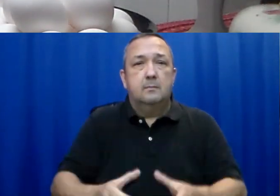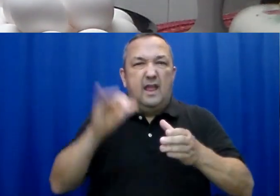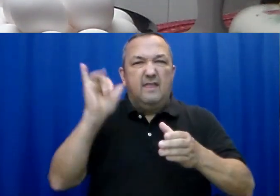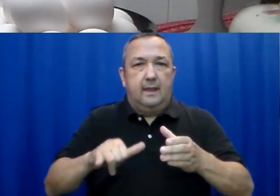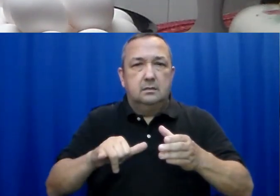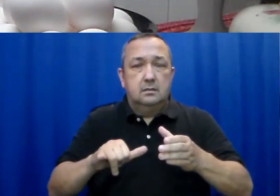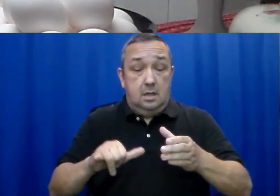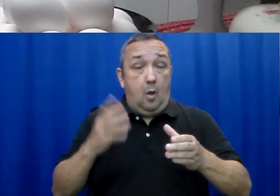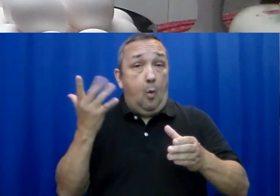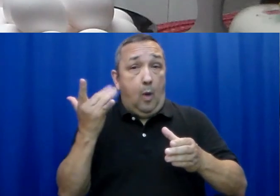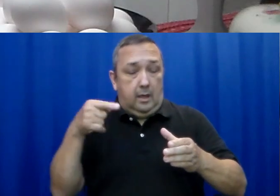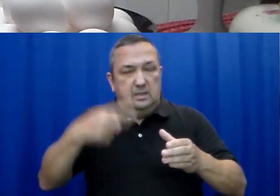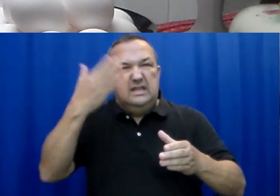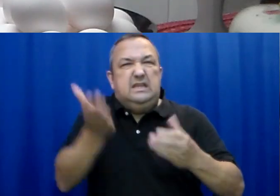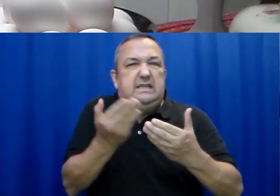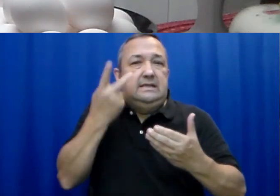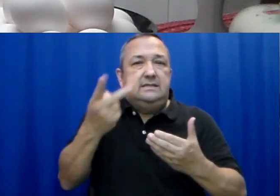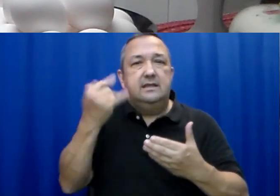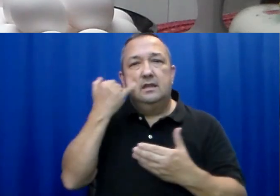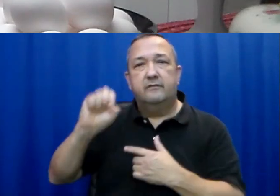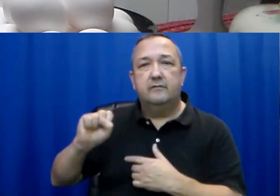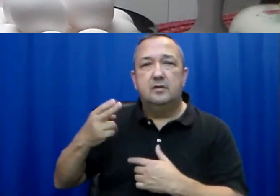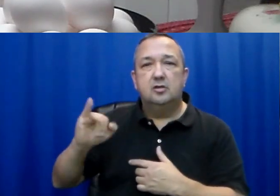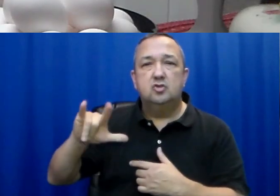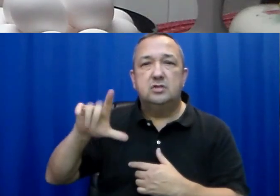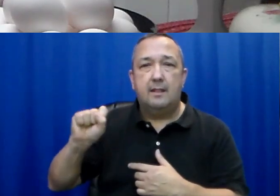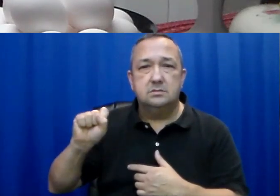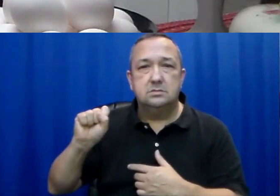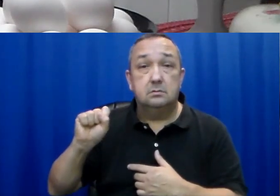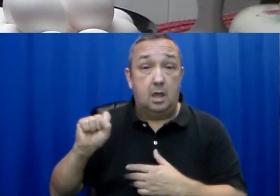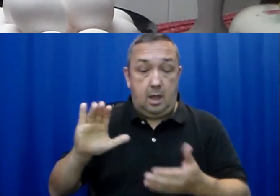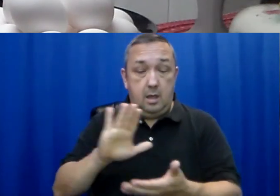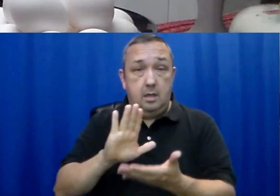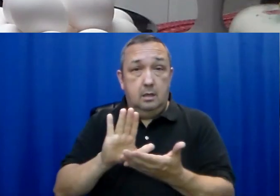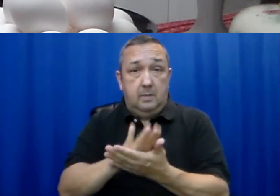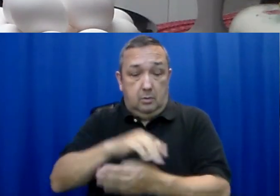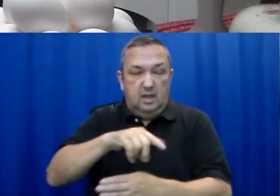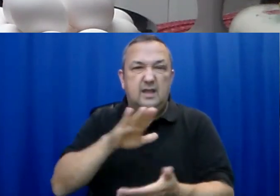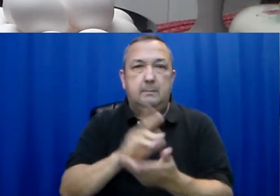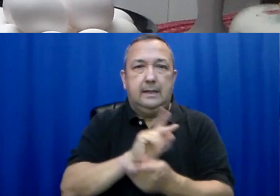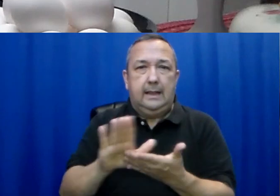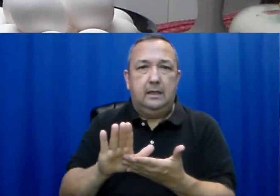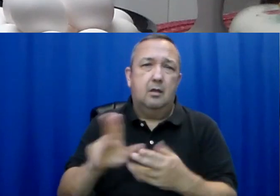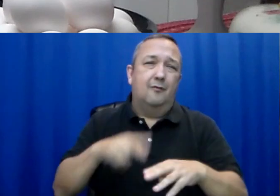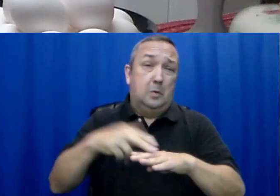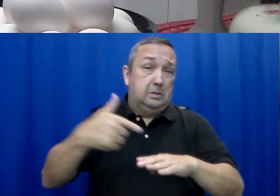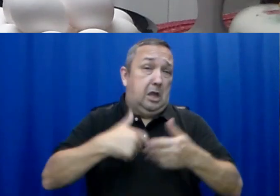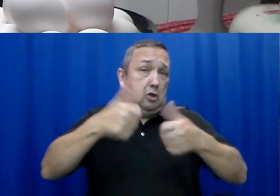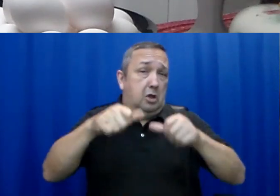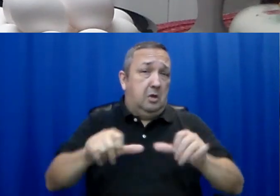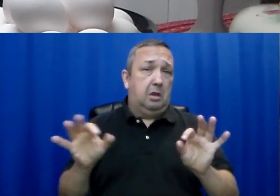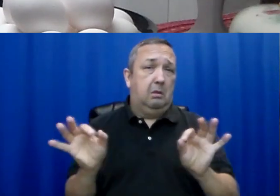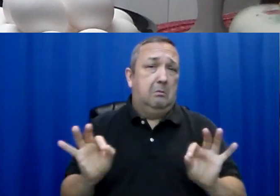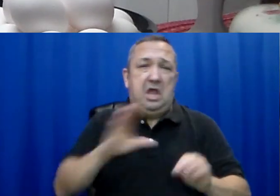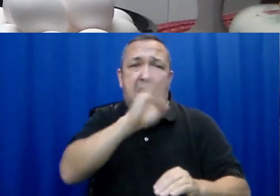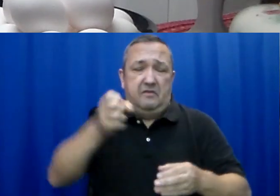I recommend using a container like this to keep an eye out for shells. I have a paper towel down just to keep things clean. Of course, when I crack eggs, I hardly ever